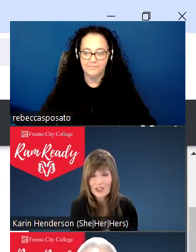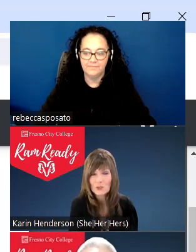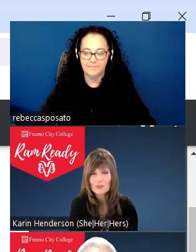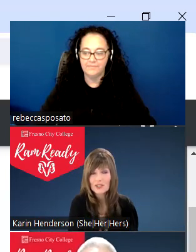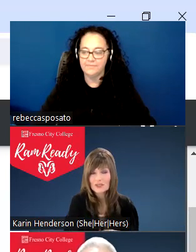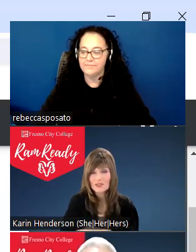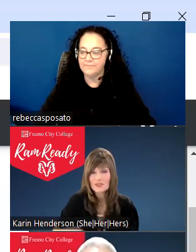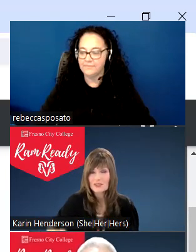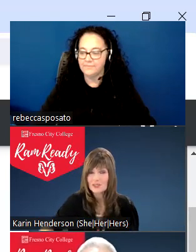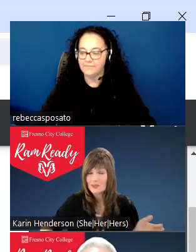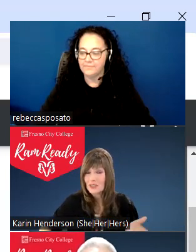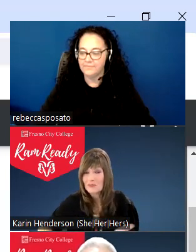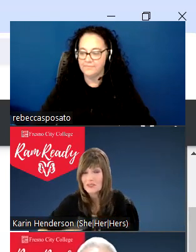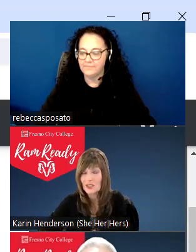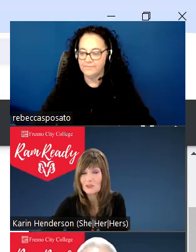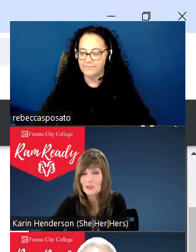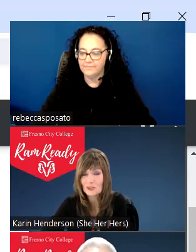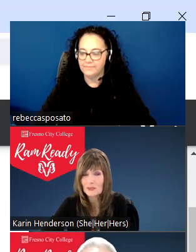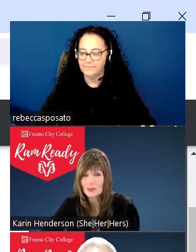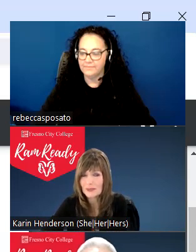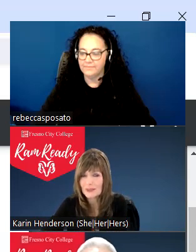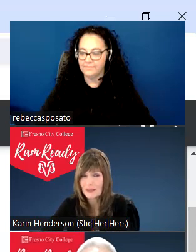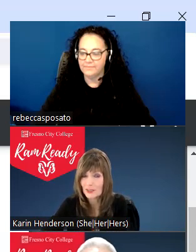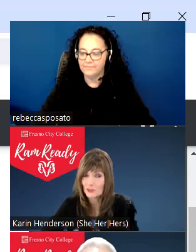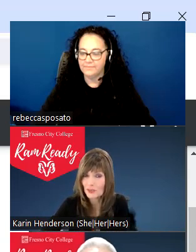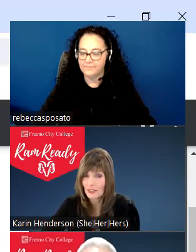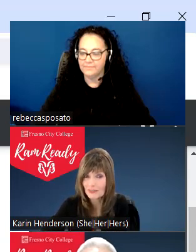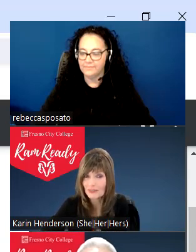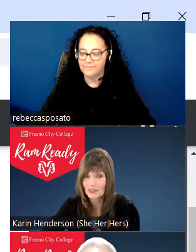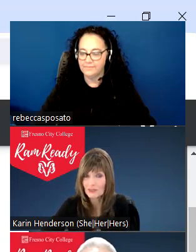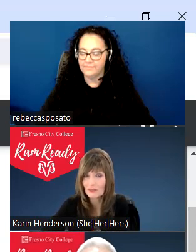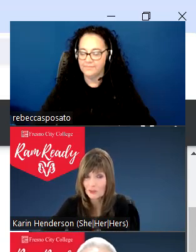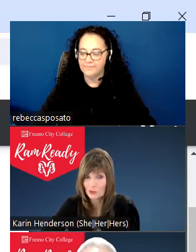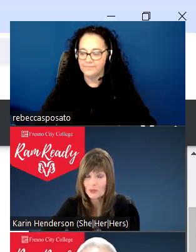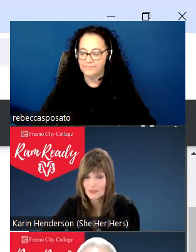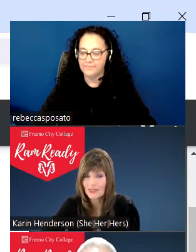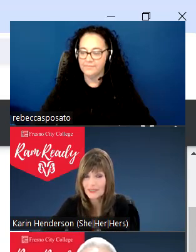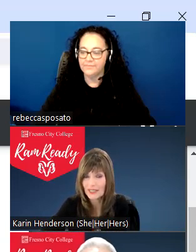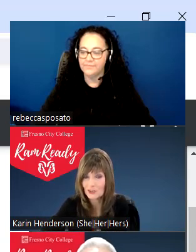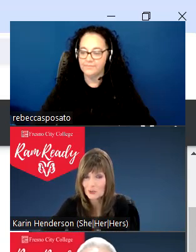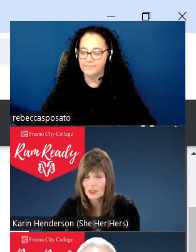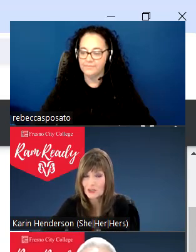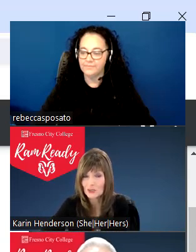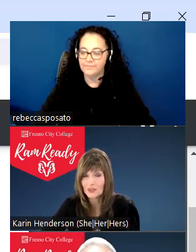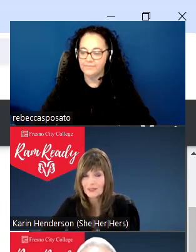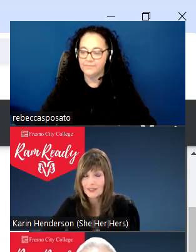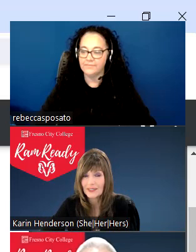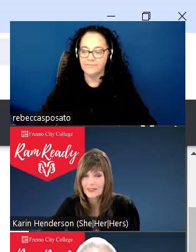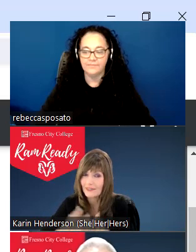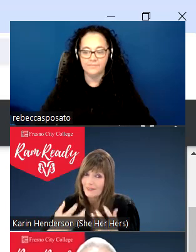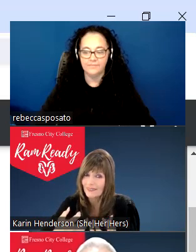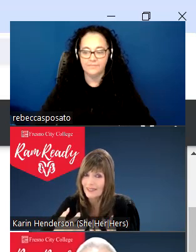classes, because sometimes it's helpful to do that, because it's like, these are the classes that you'll be sitting in as your major.